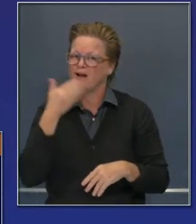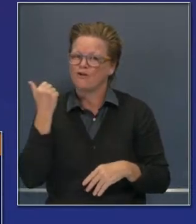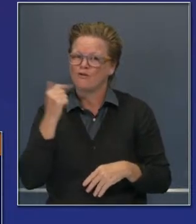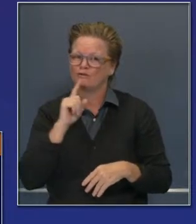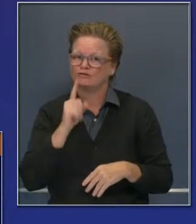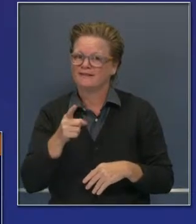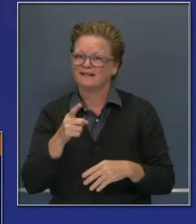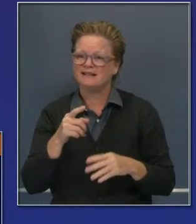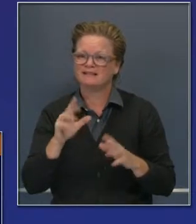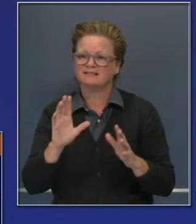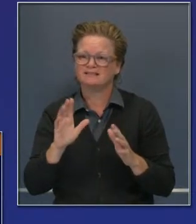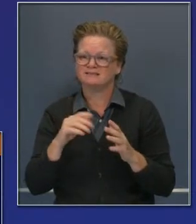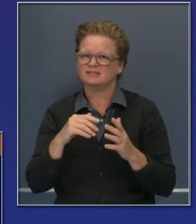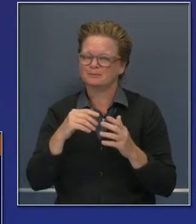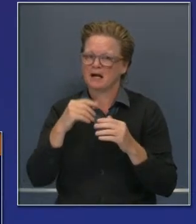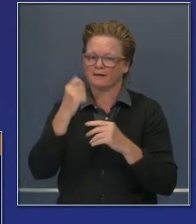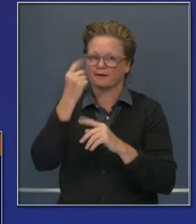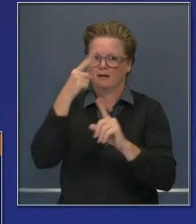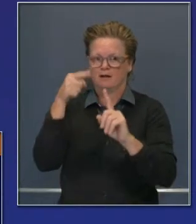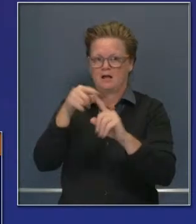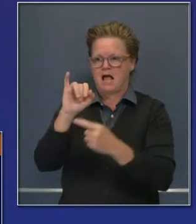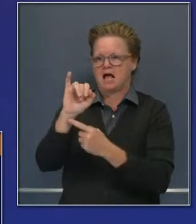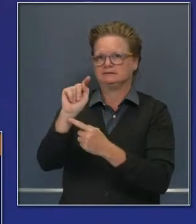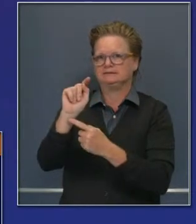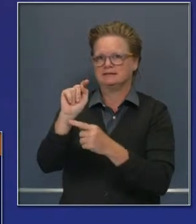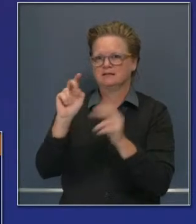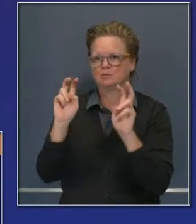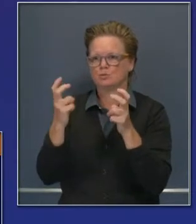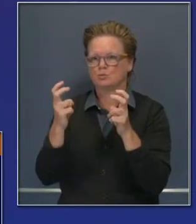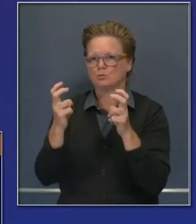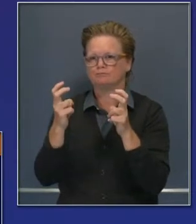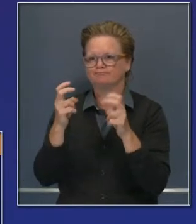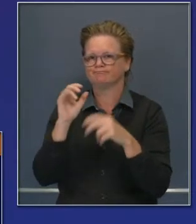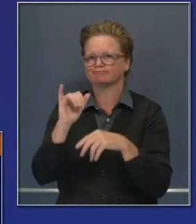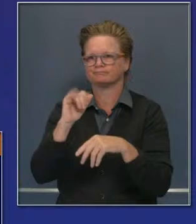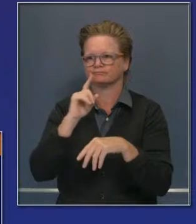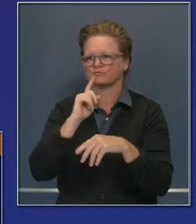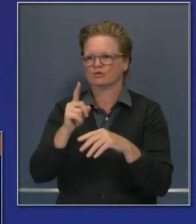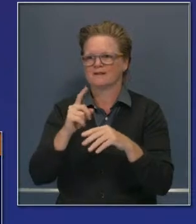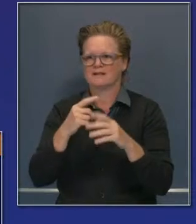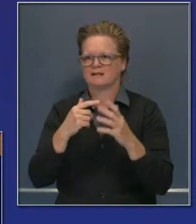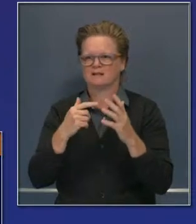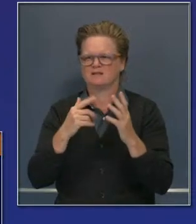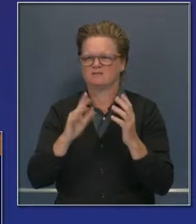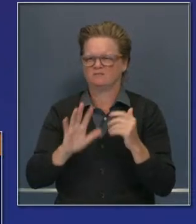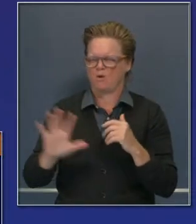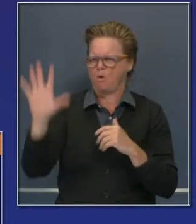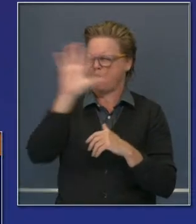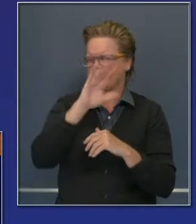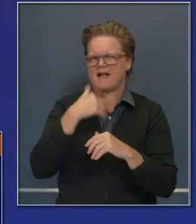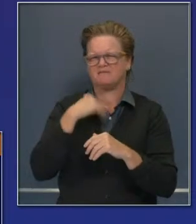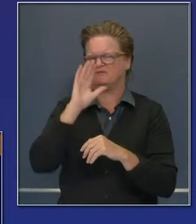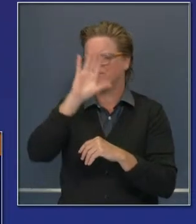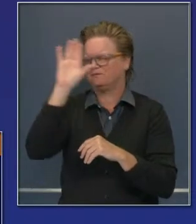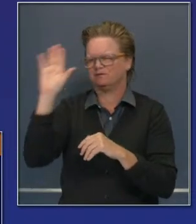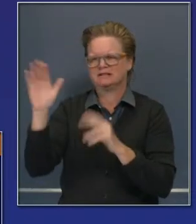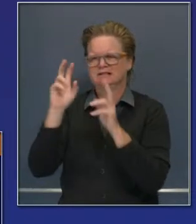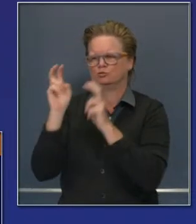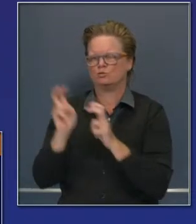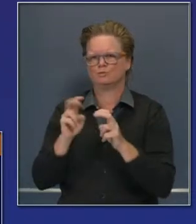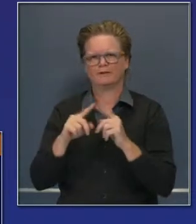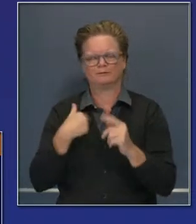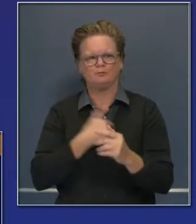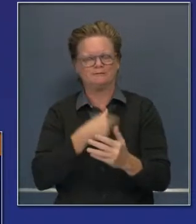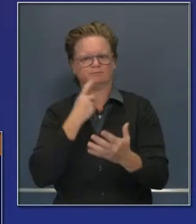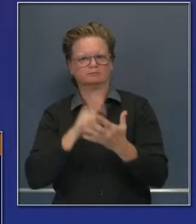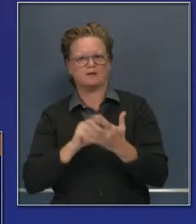IT problem. As a nation, we must do what California and I would argue municipalities must do, and that is